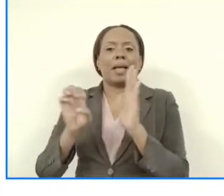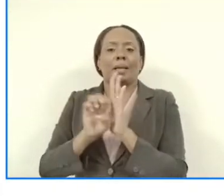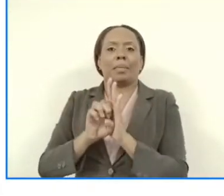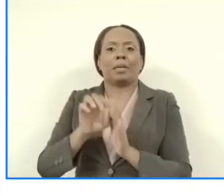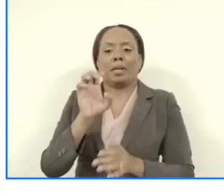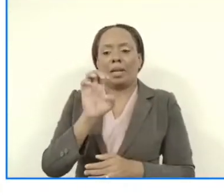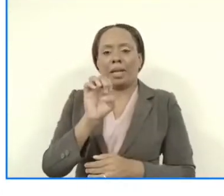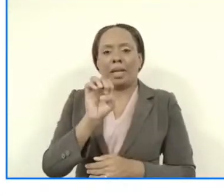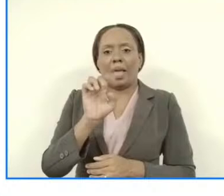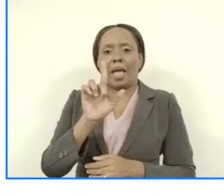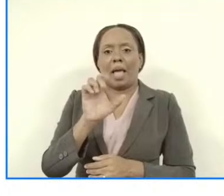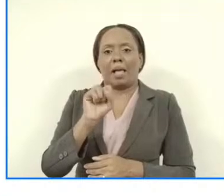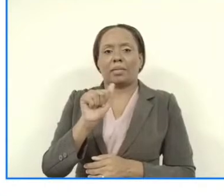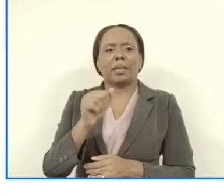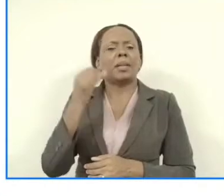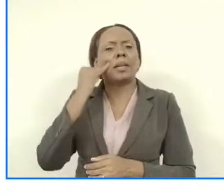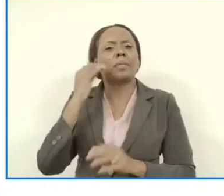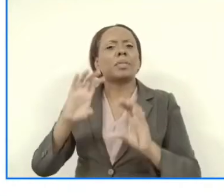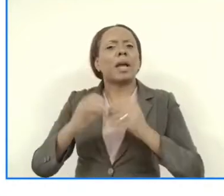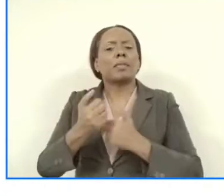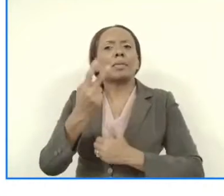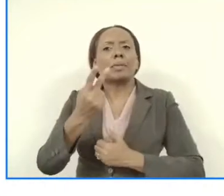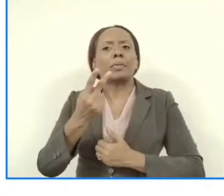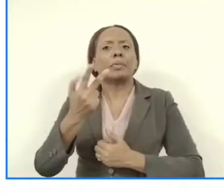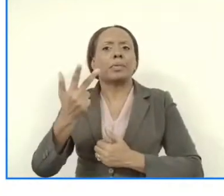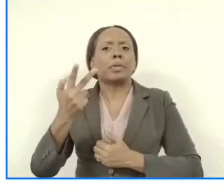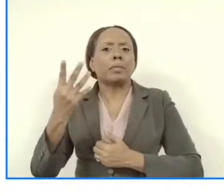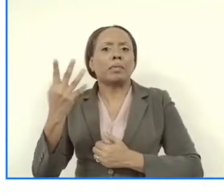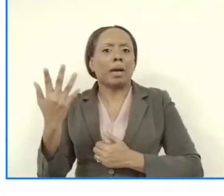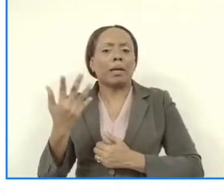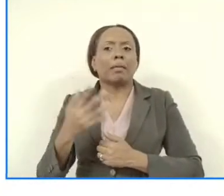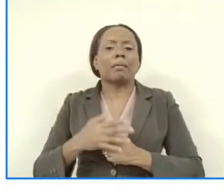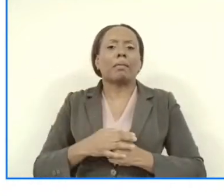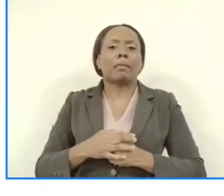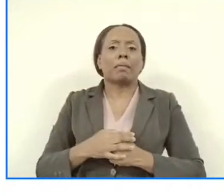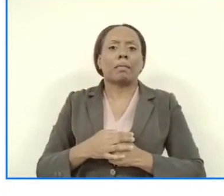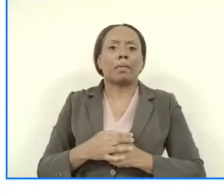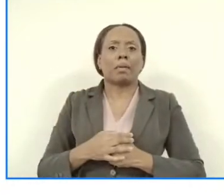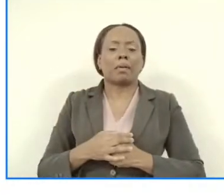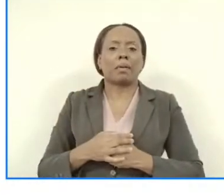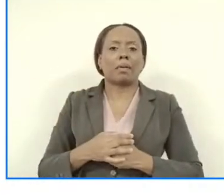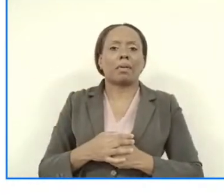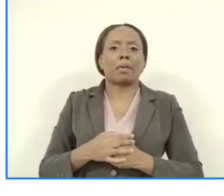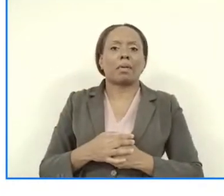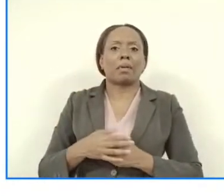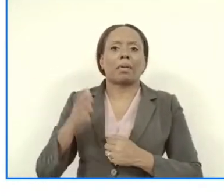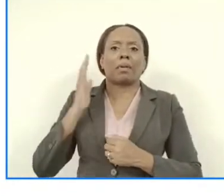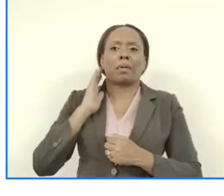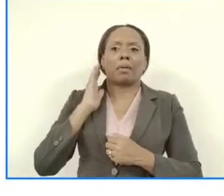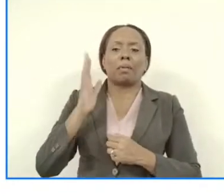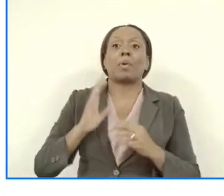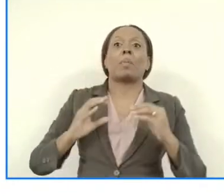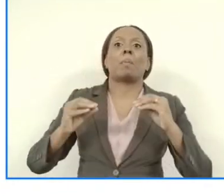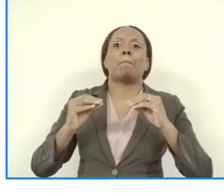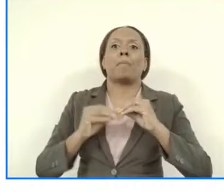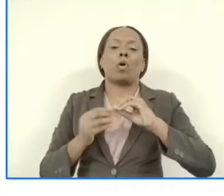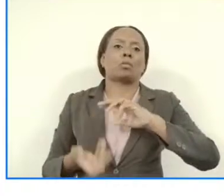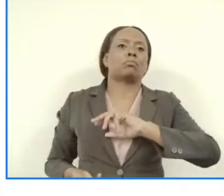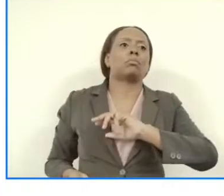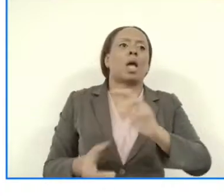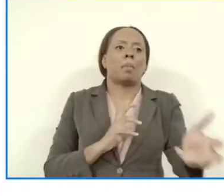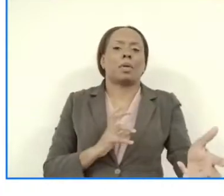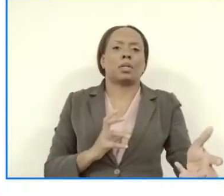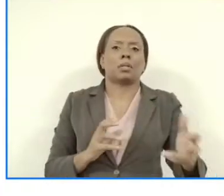Elsa, had it been a category 2, 3, 4, or 5, naturally you would expect to have seen greater damage on the